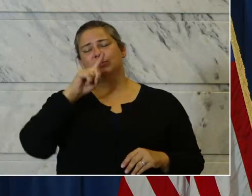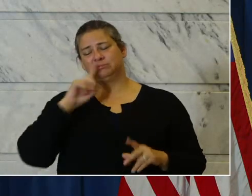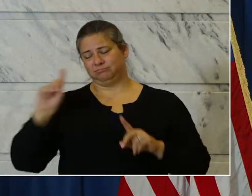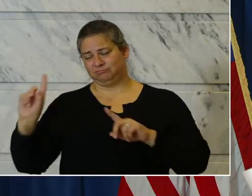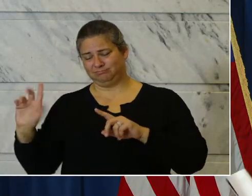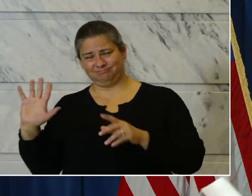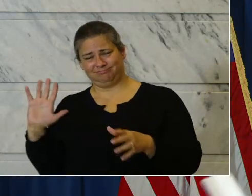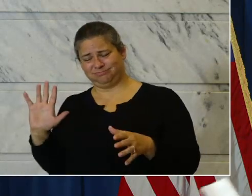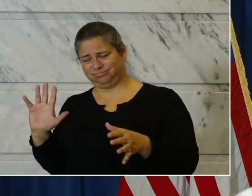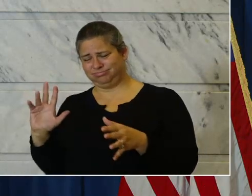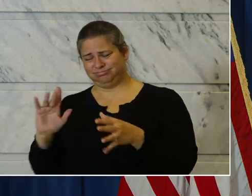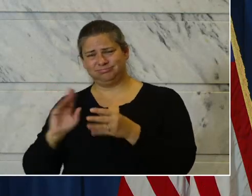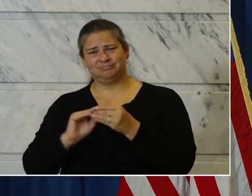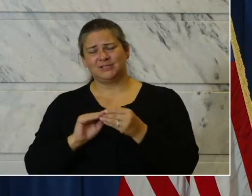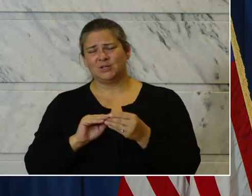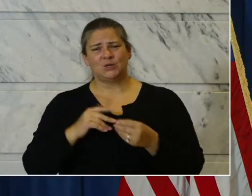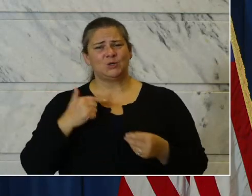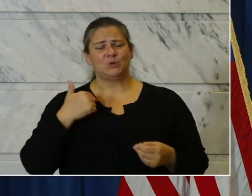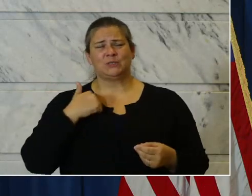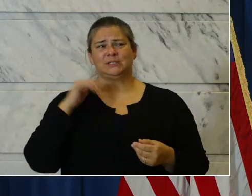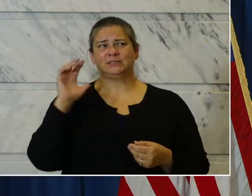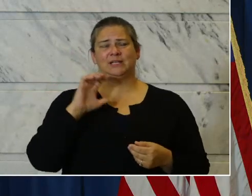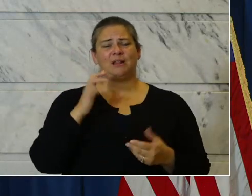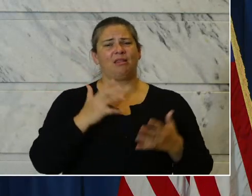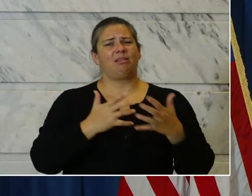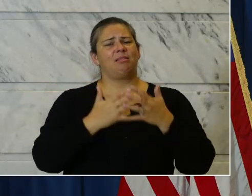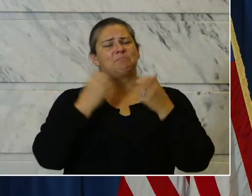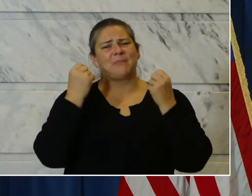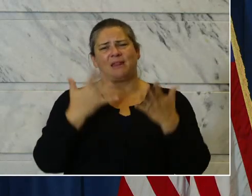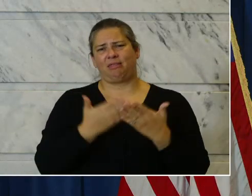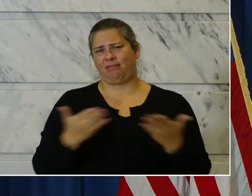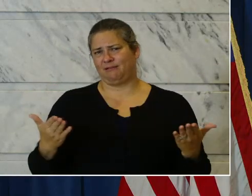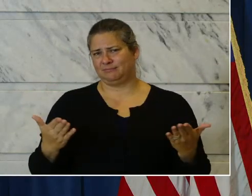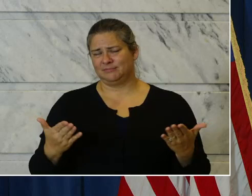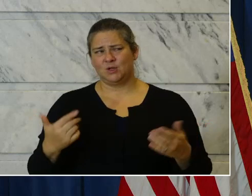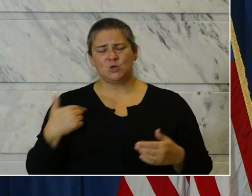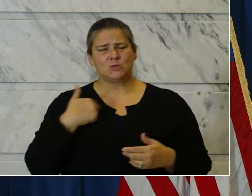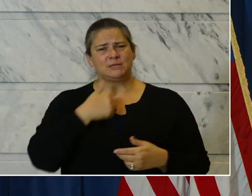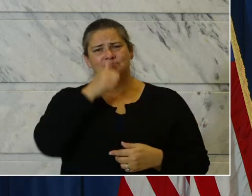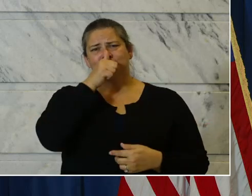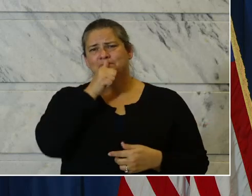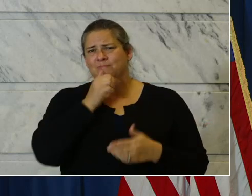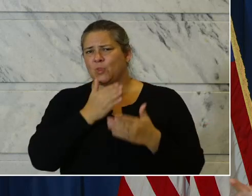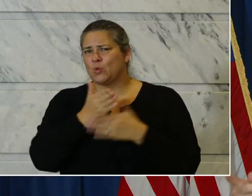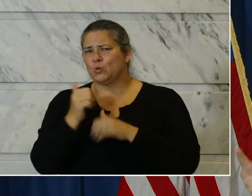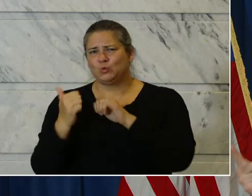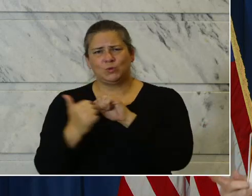together trying to get through this pandemic that none of us wanted. We are not out of the woods yet, though.